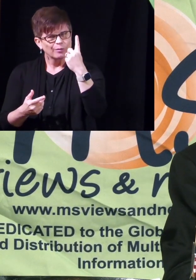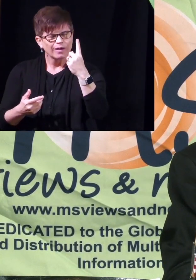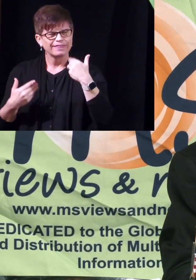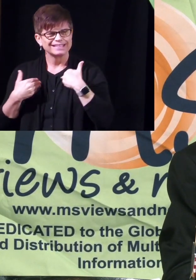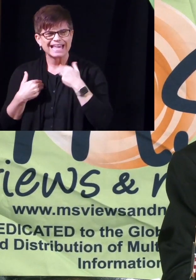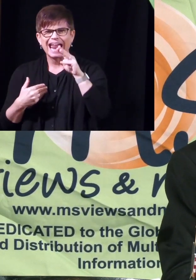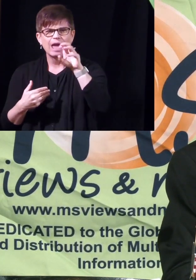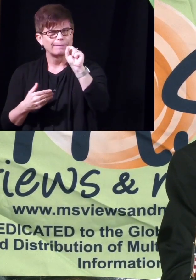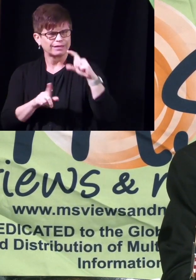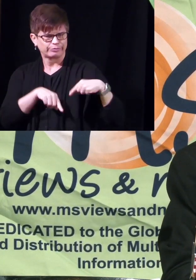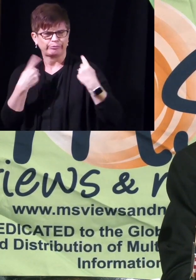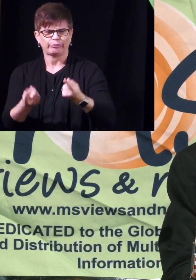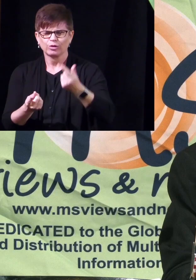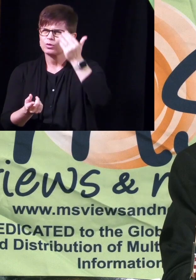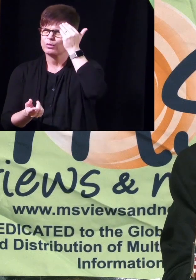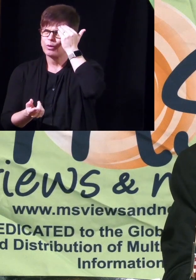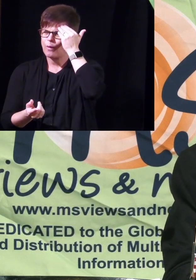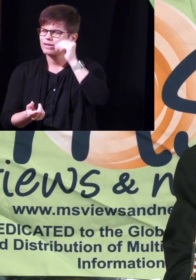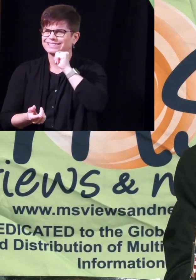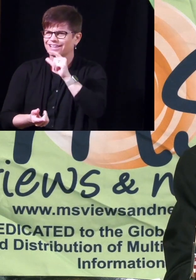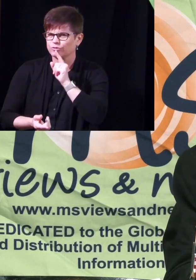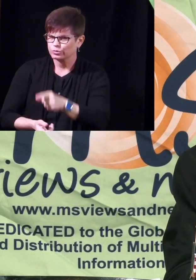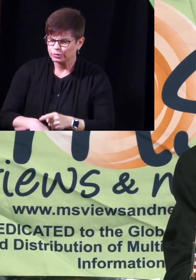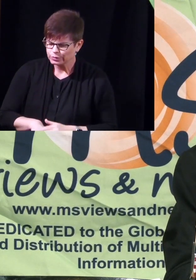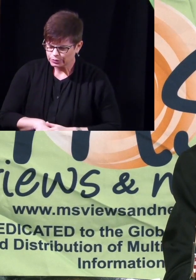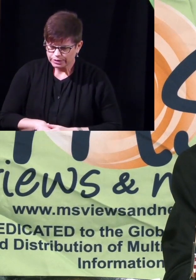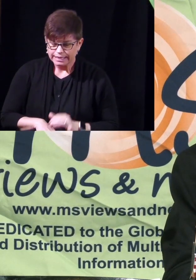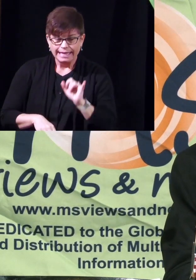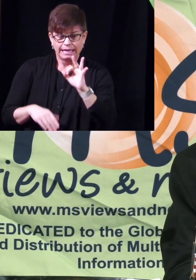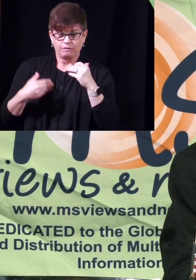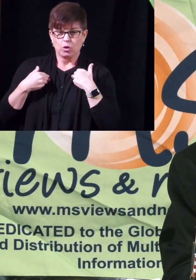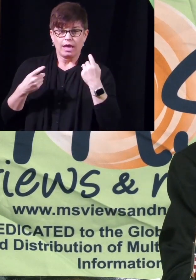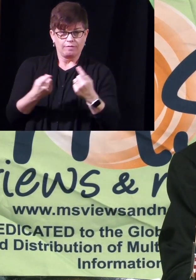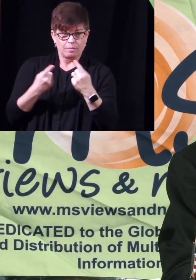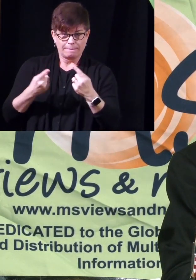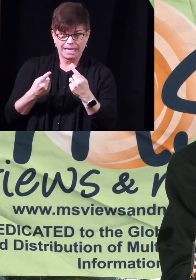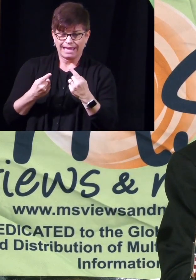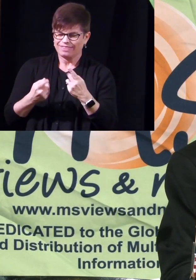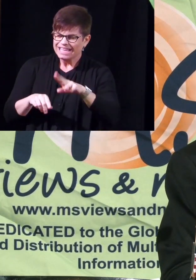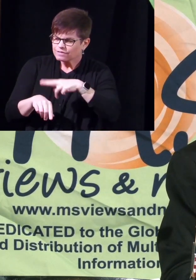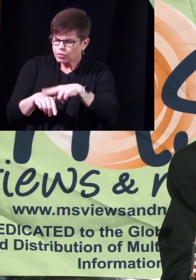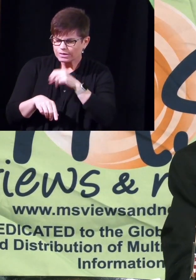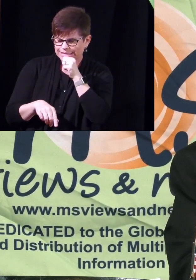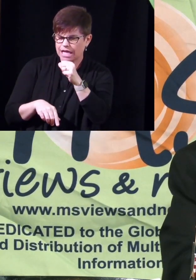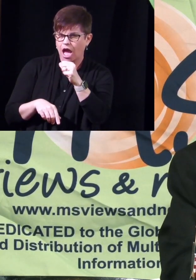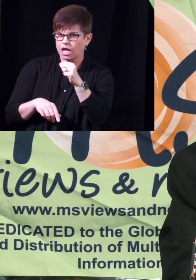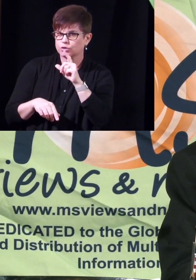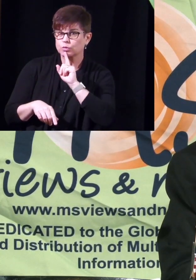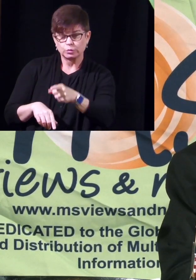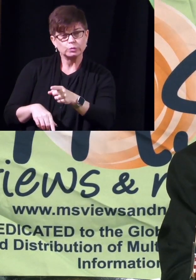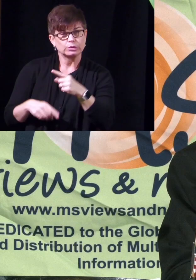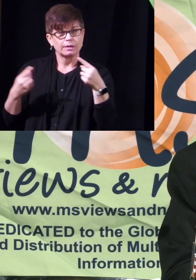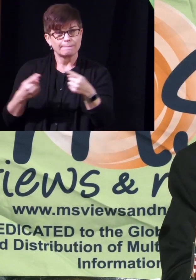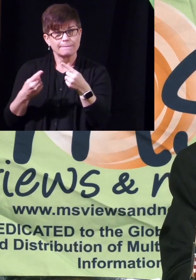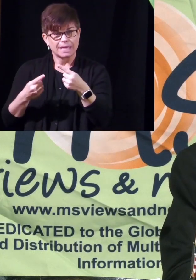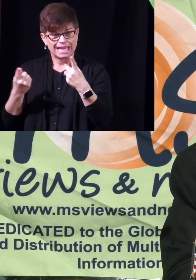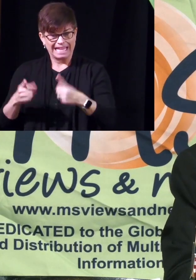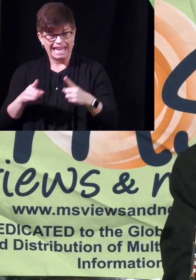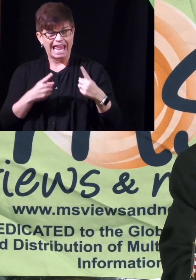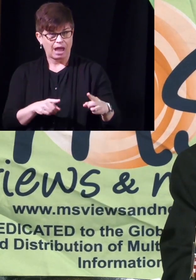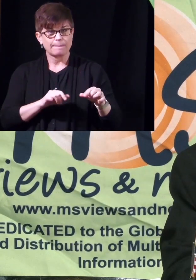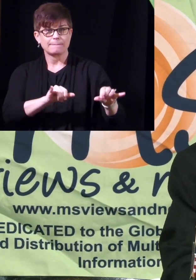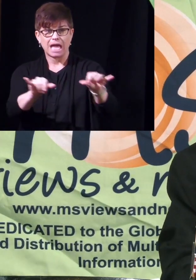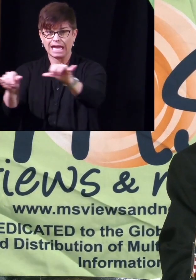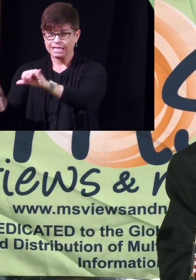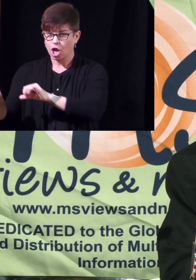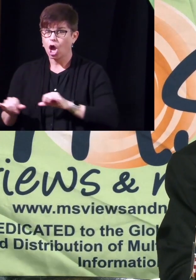that. They said, MS doesn't cause pain. If you have pain, you don't have MS. We know, of course, that's not true, because pain can occur quite commonly with MS,